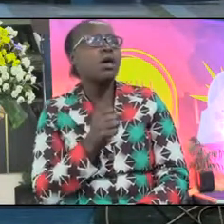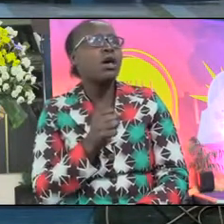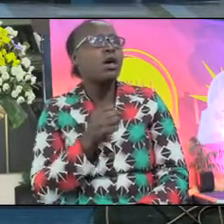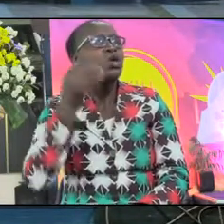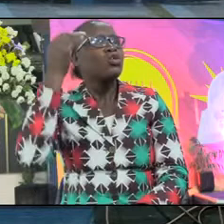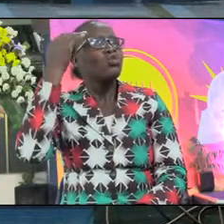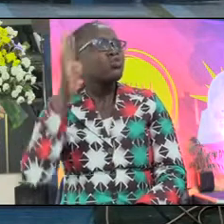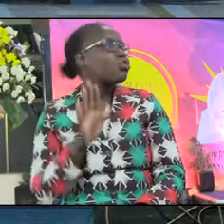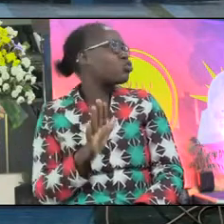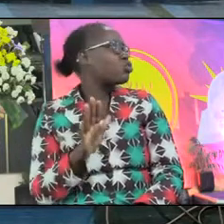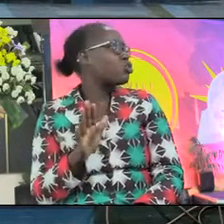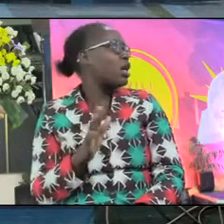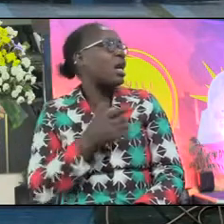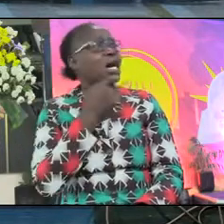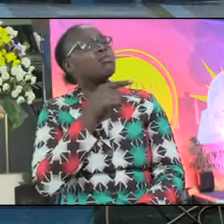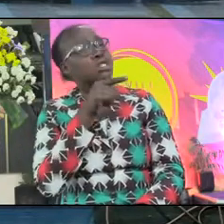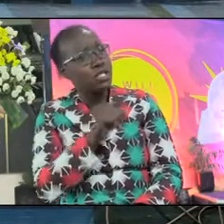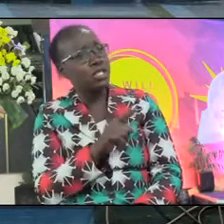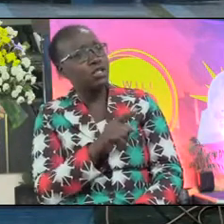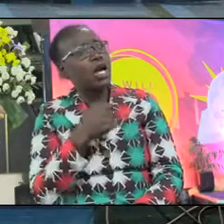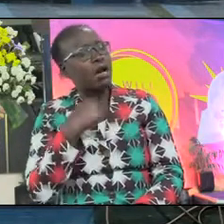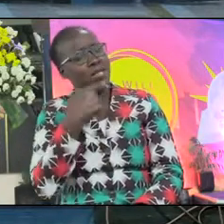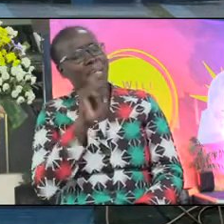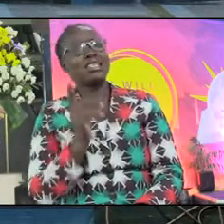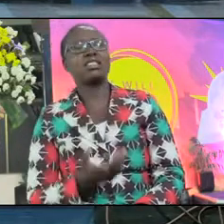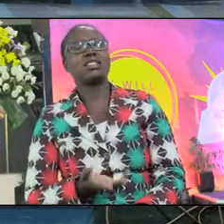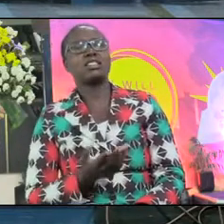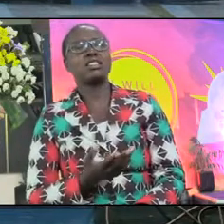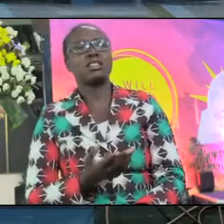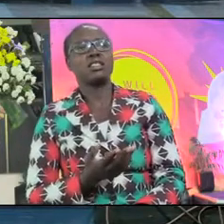don't know. I'm telling you I'm right.